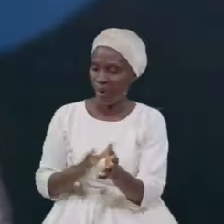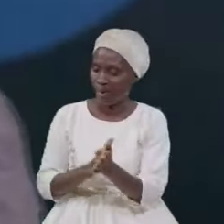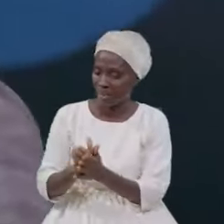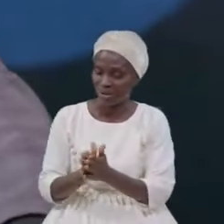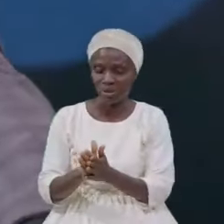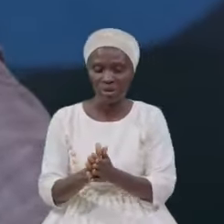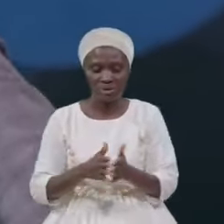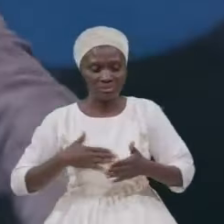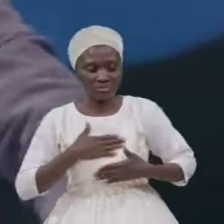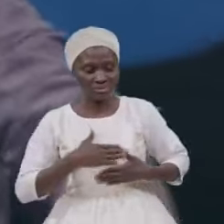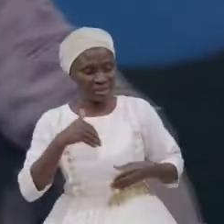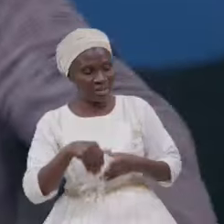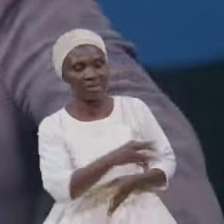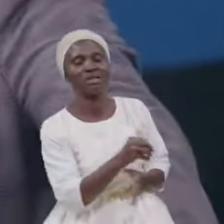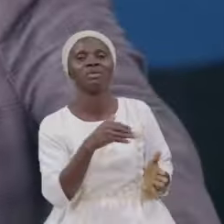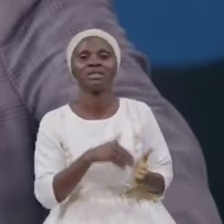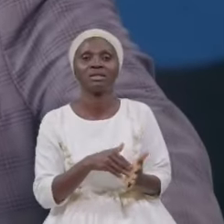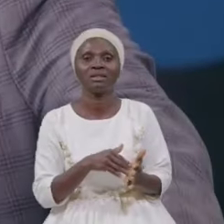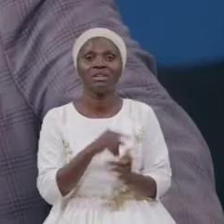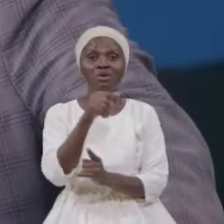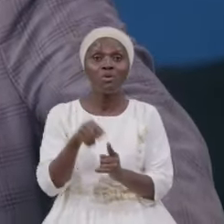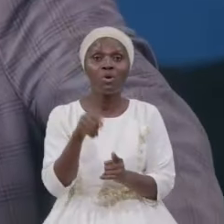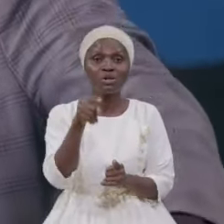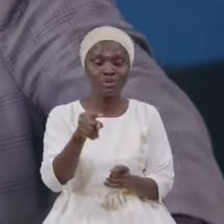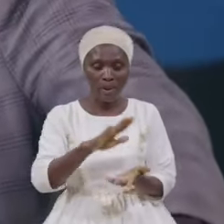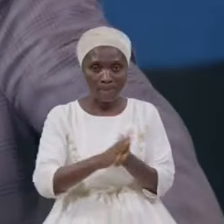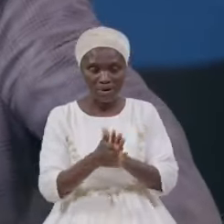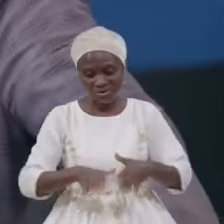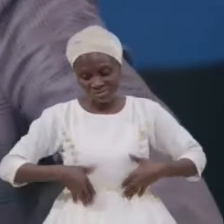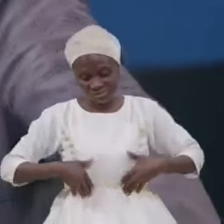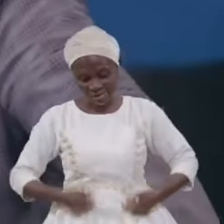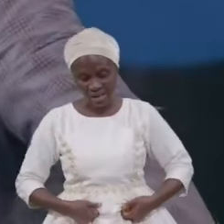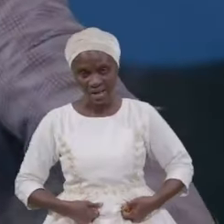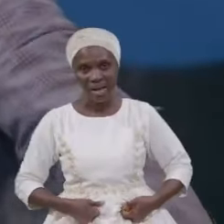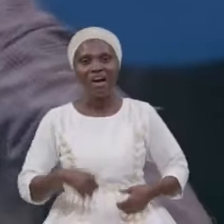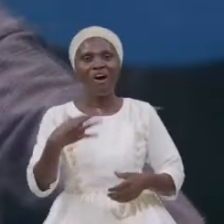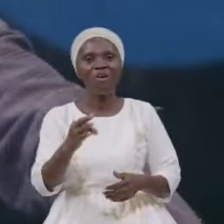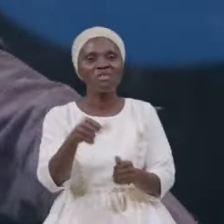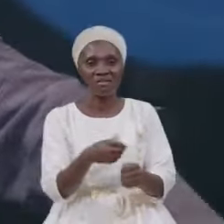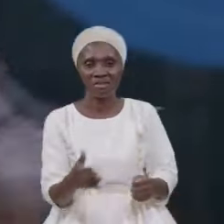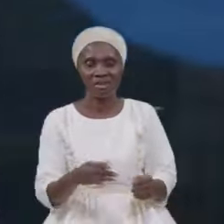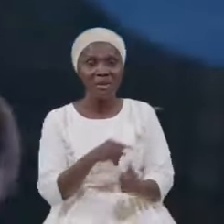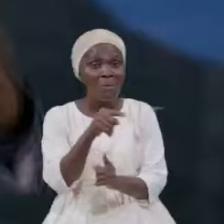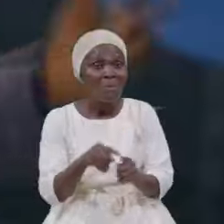everything, when nothing satisfies you, you know, when those women that